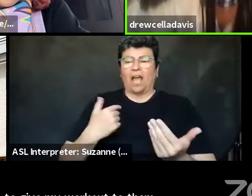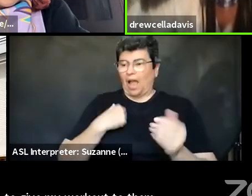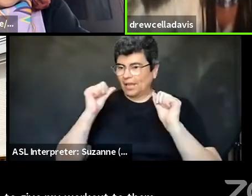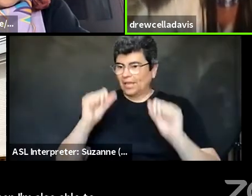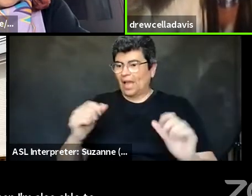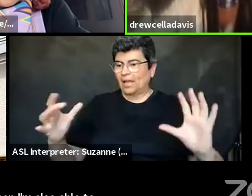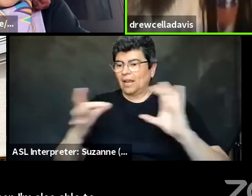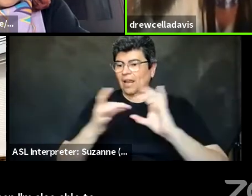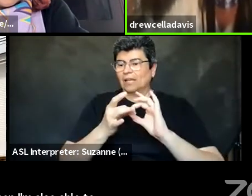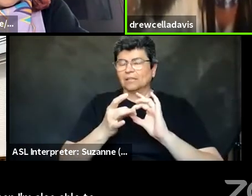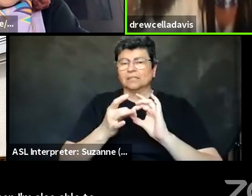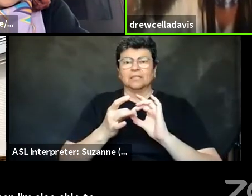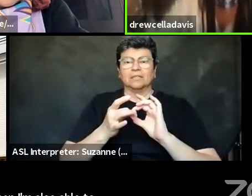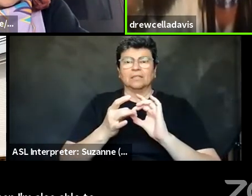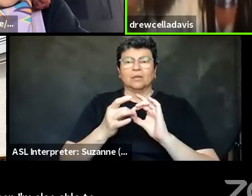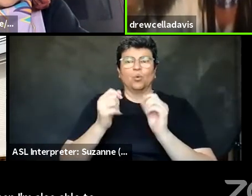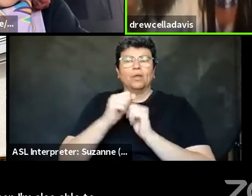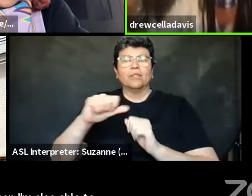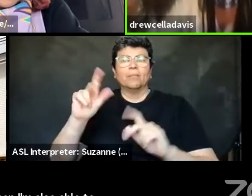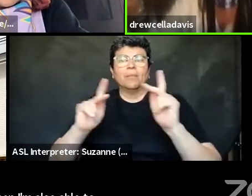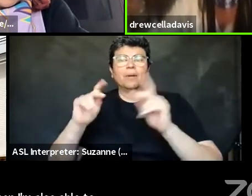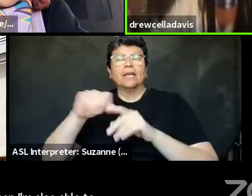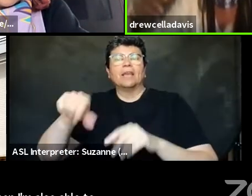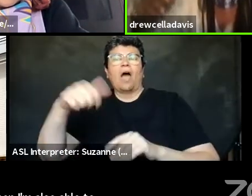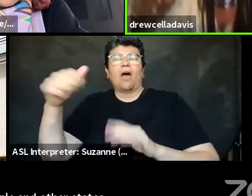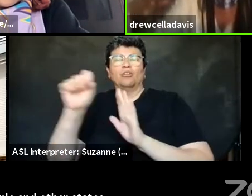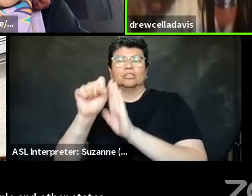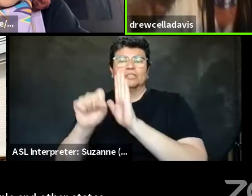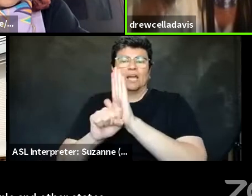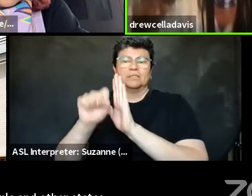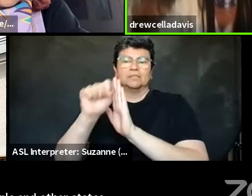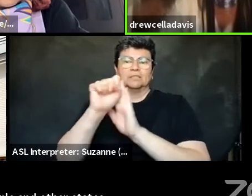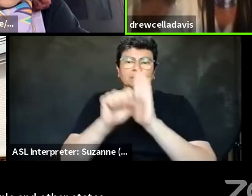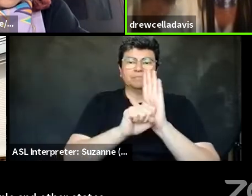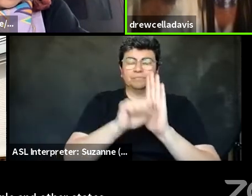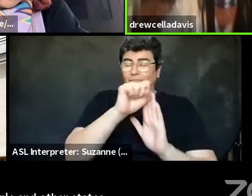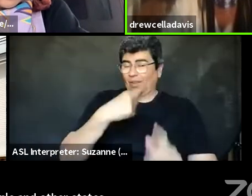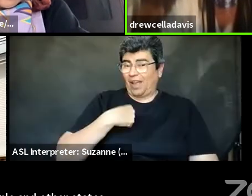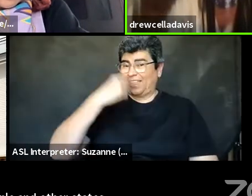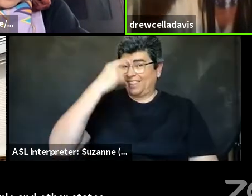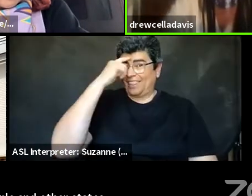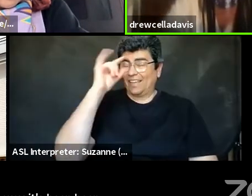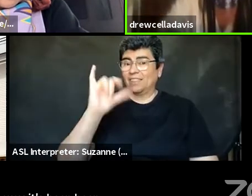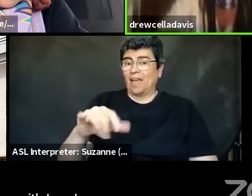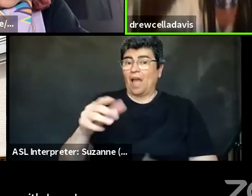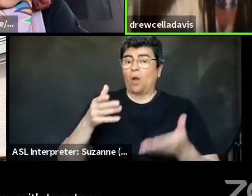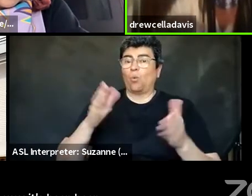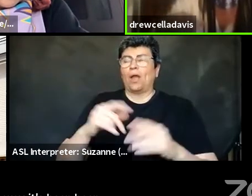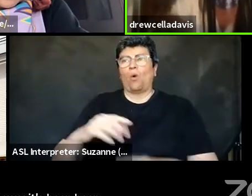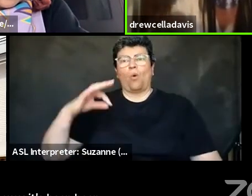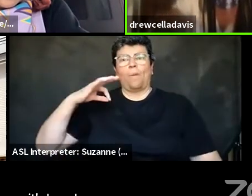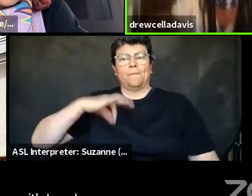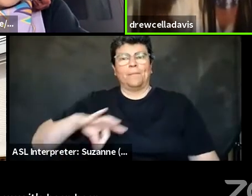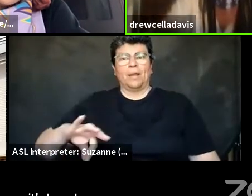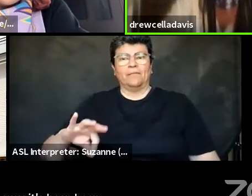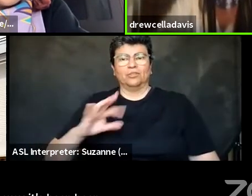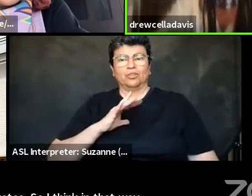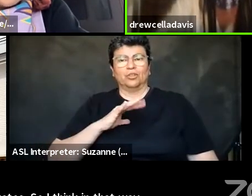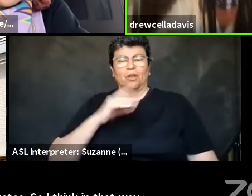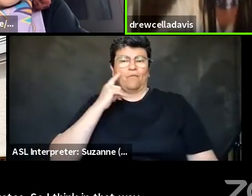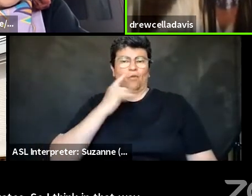connect with people in other states. So I think in that way, it's been beneficial for